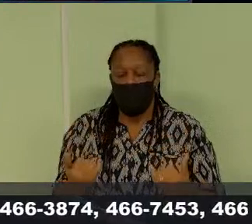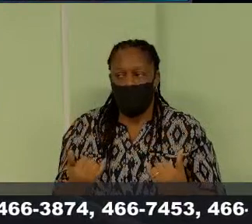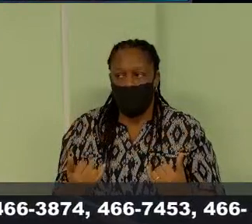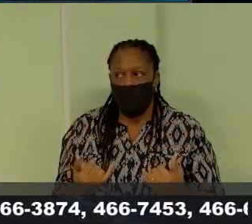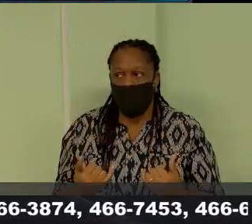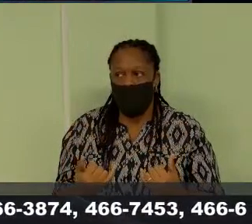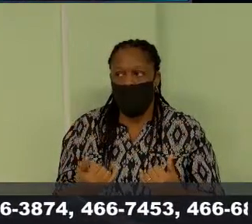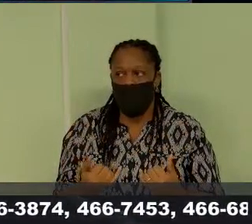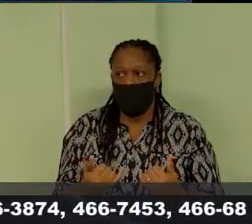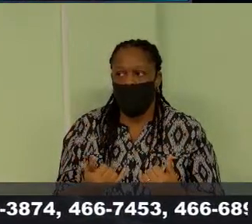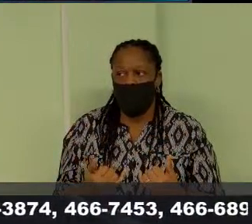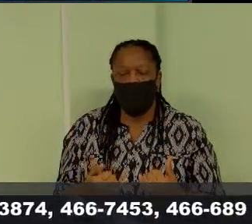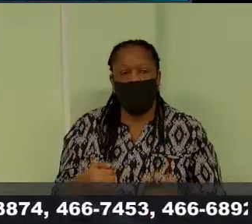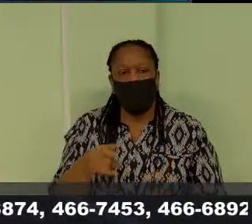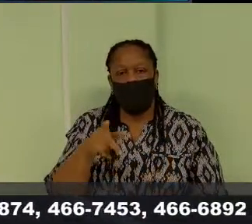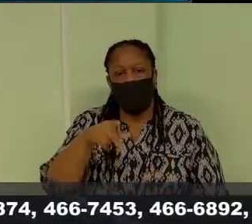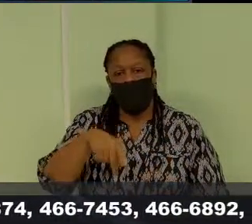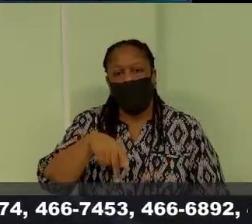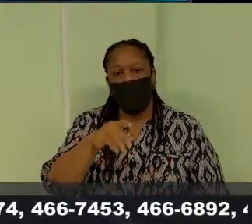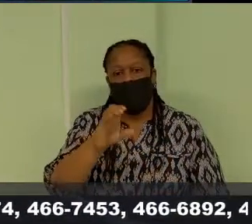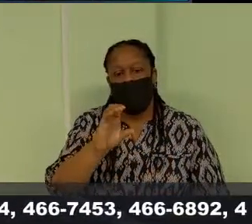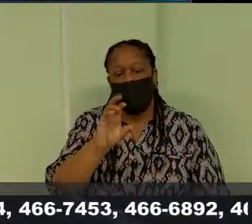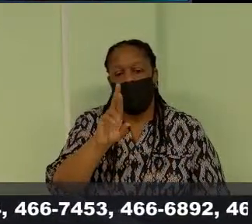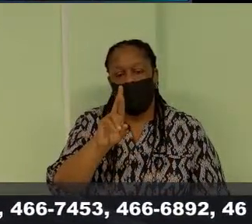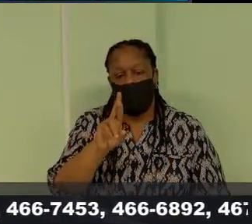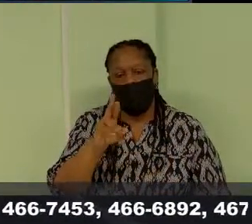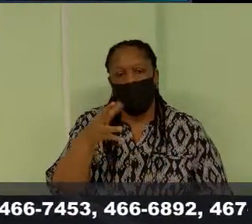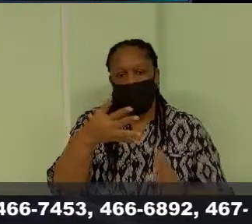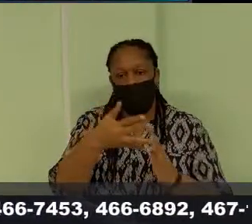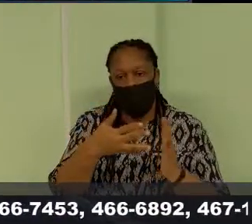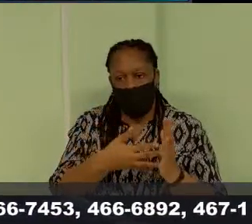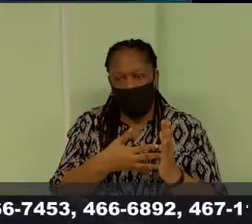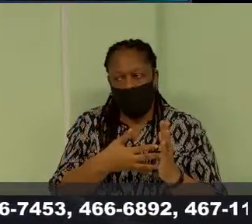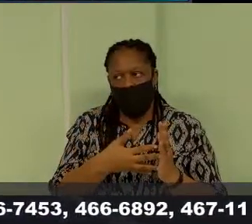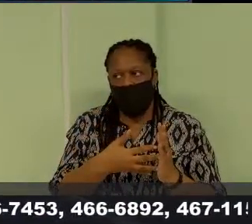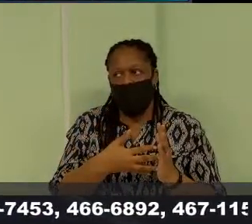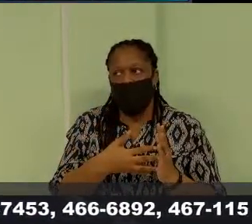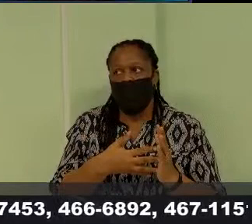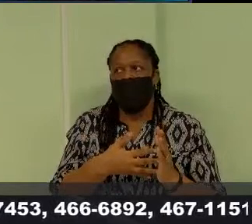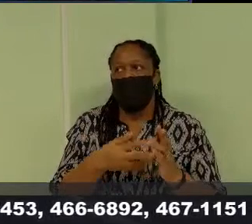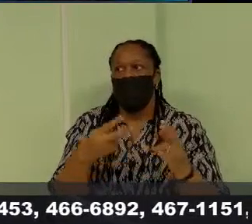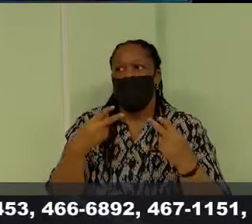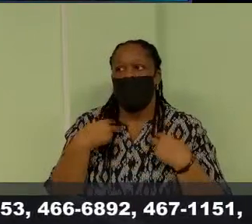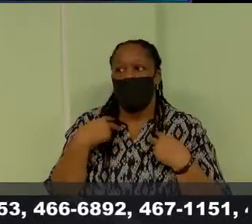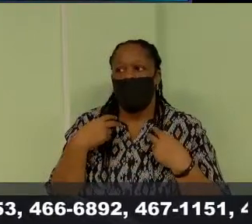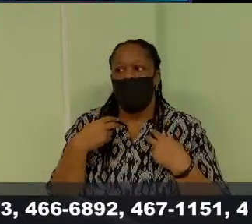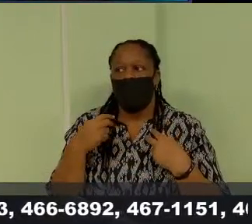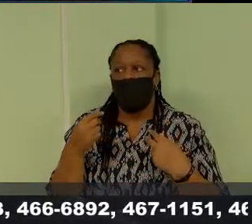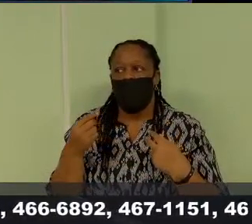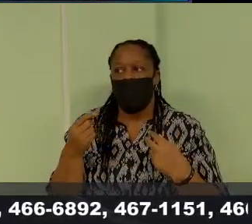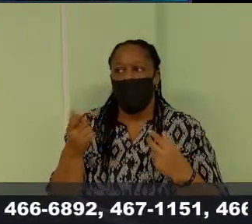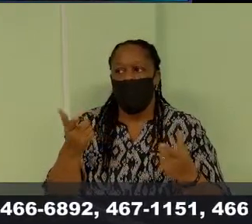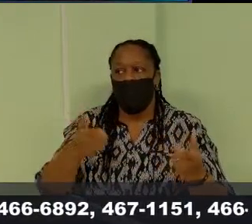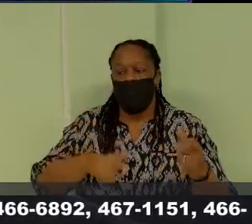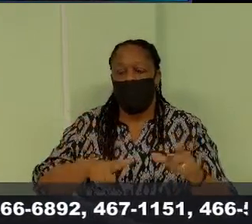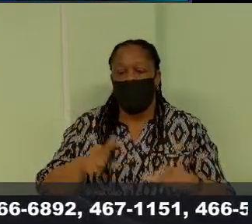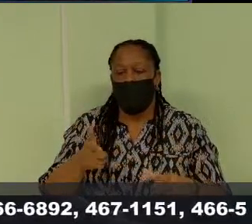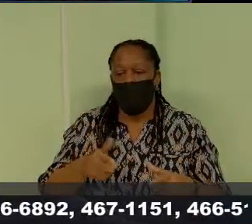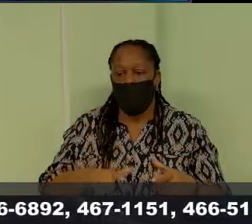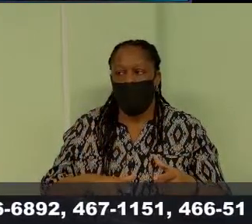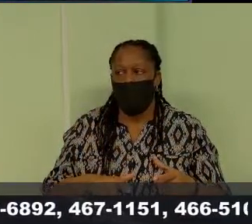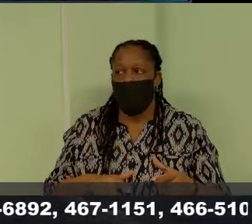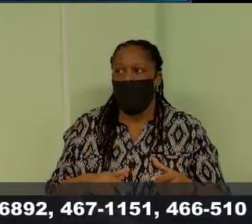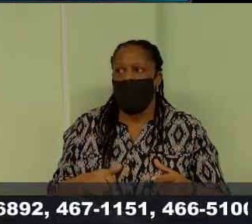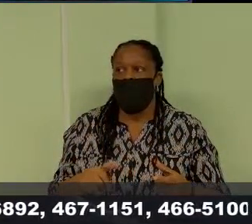the PCR test is done locally by a private lab, and the price is already